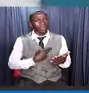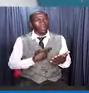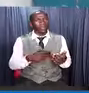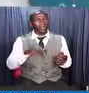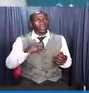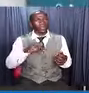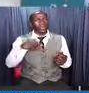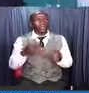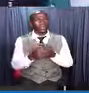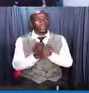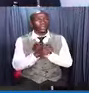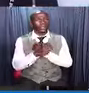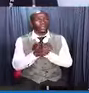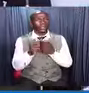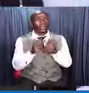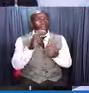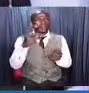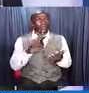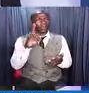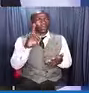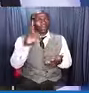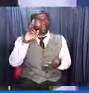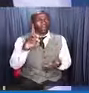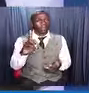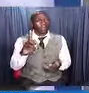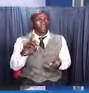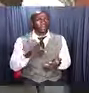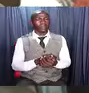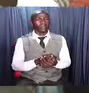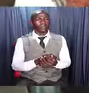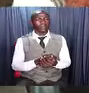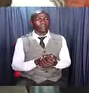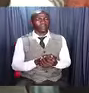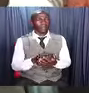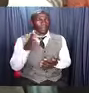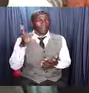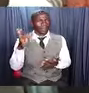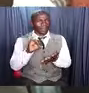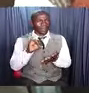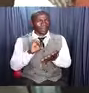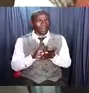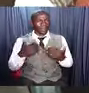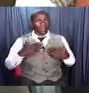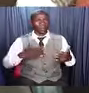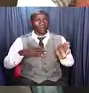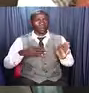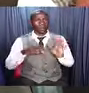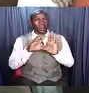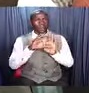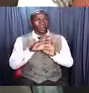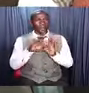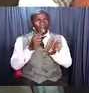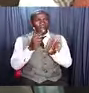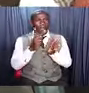Johana 14:21. John chapter 14 verse 21. Yeye aliye na amri zangu na